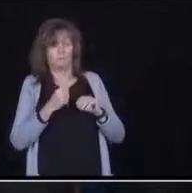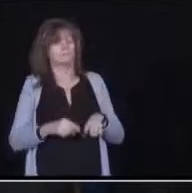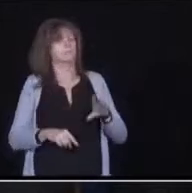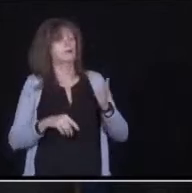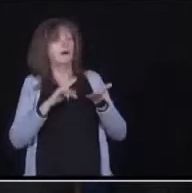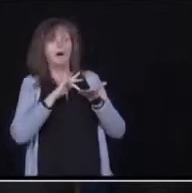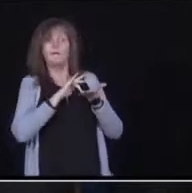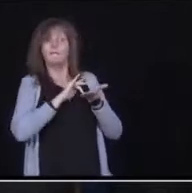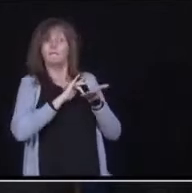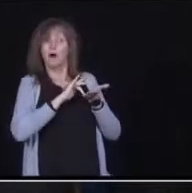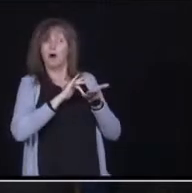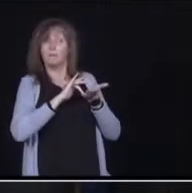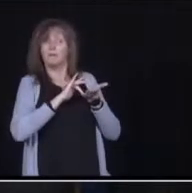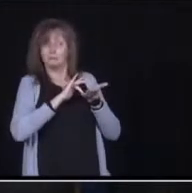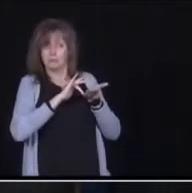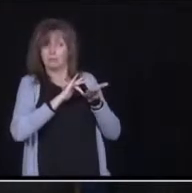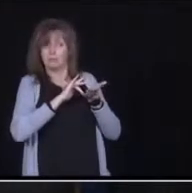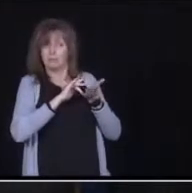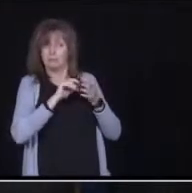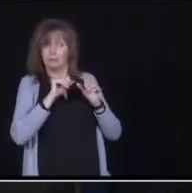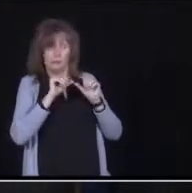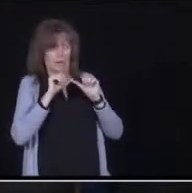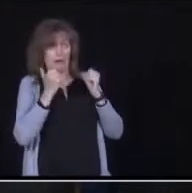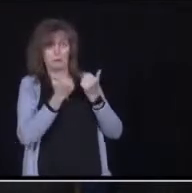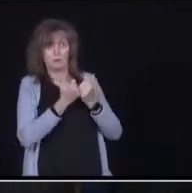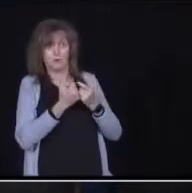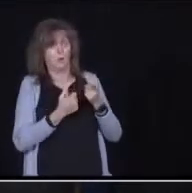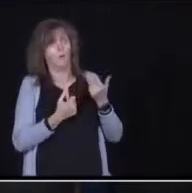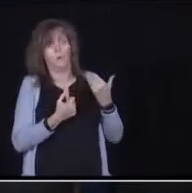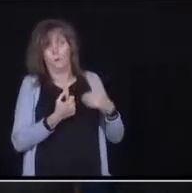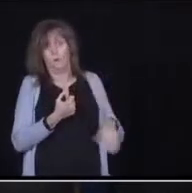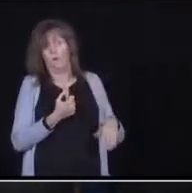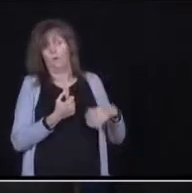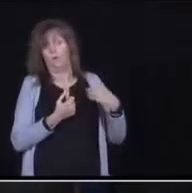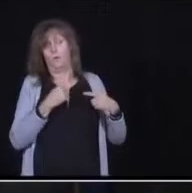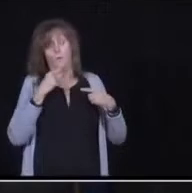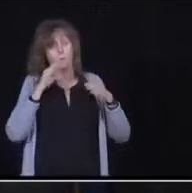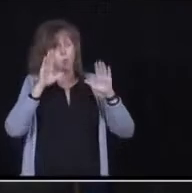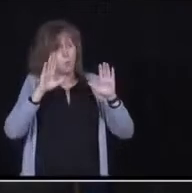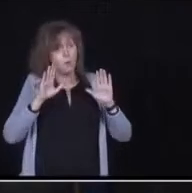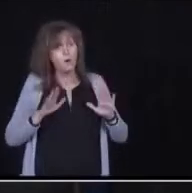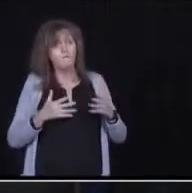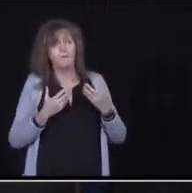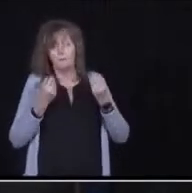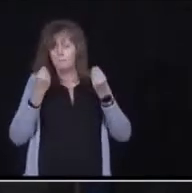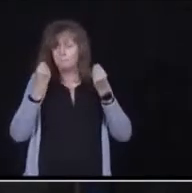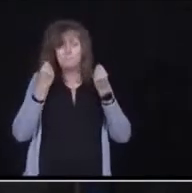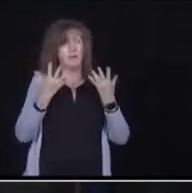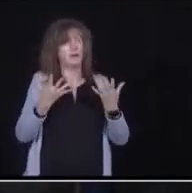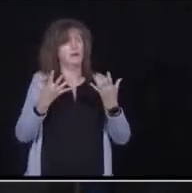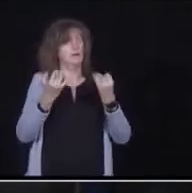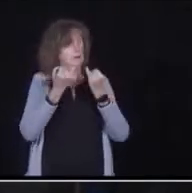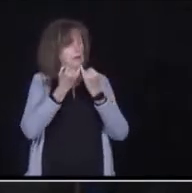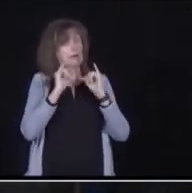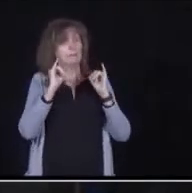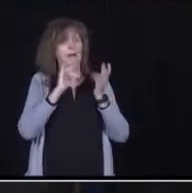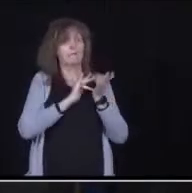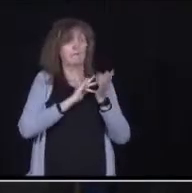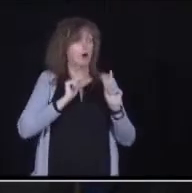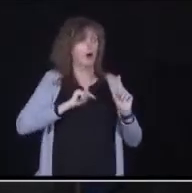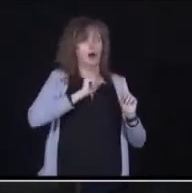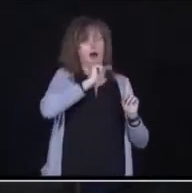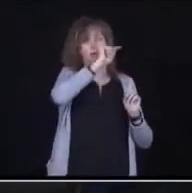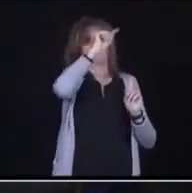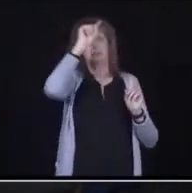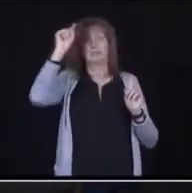plays a critical role in so many towns across this province are independents too. And I know our team has been talking to the independent